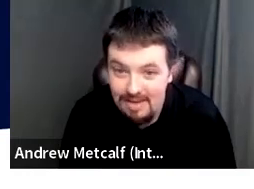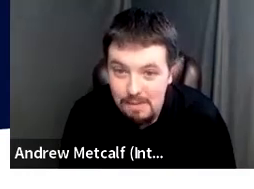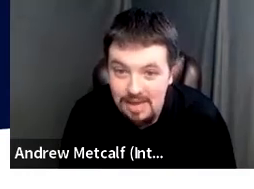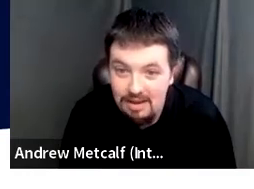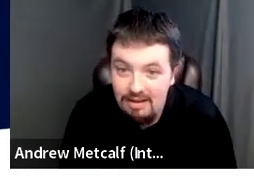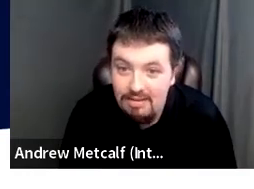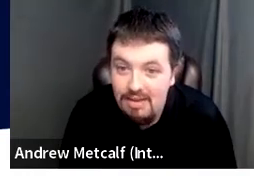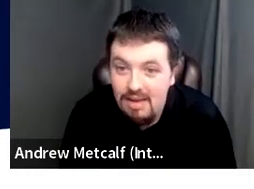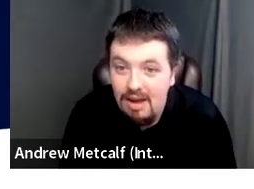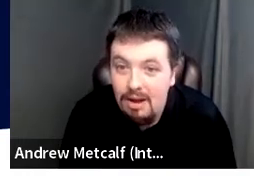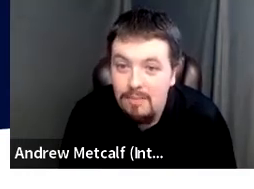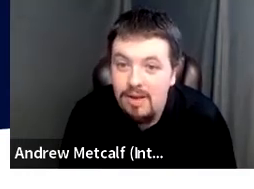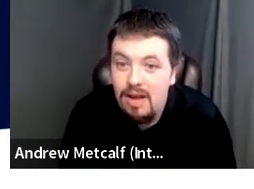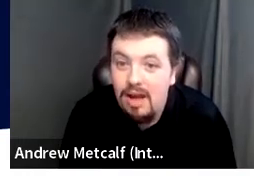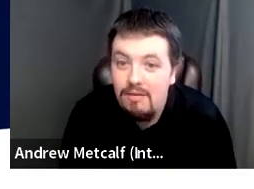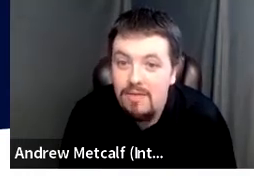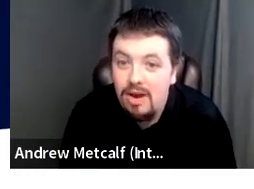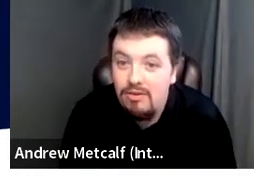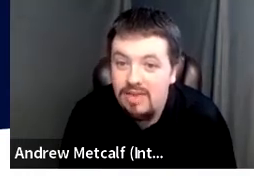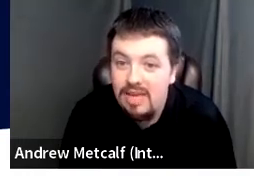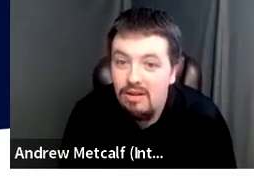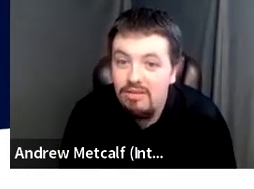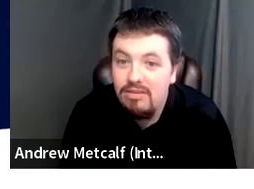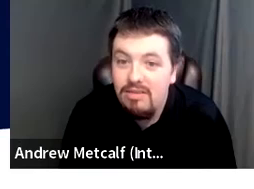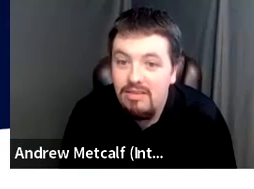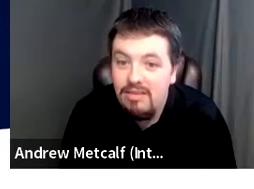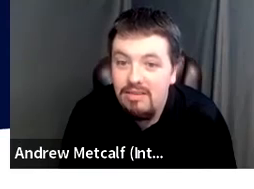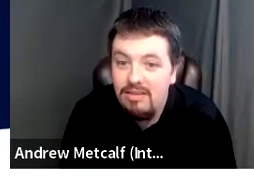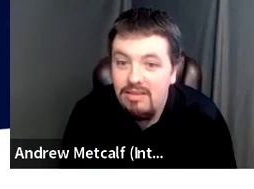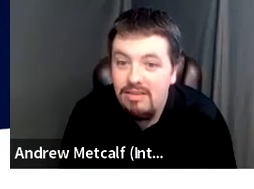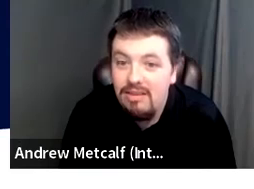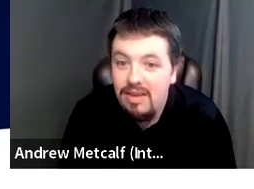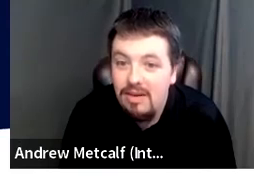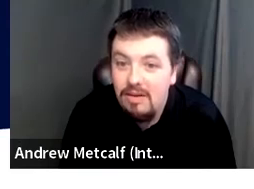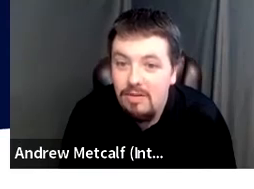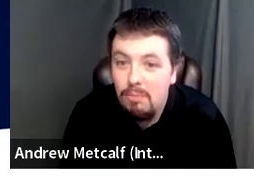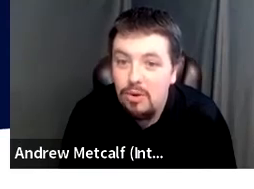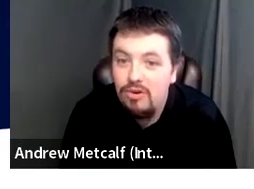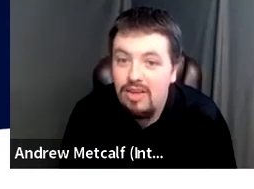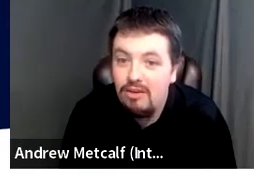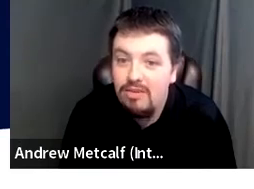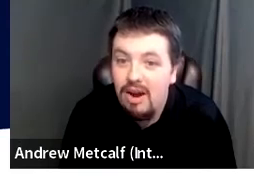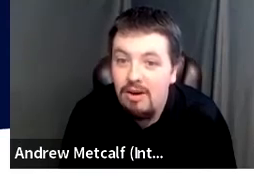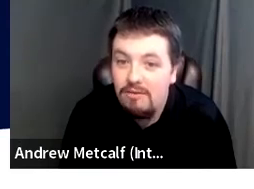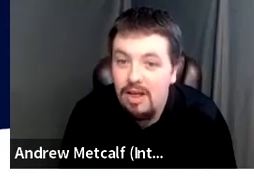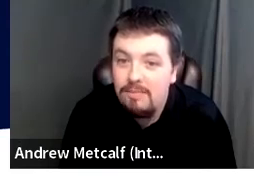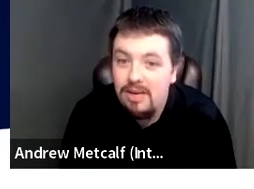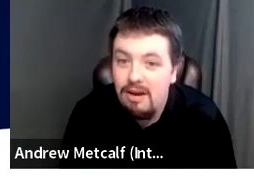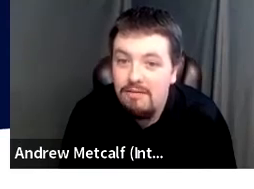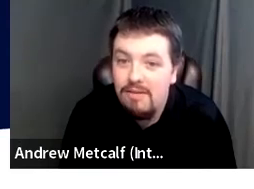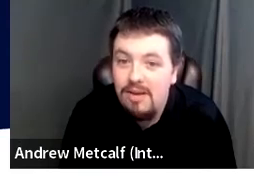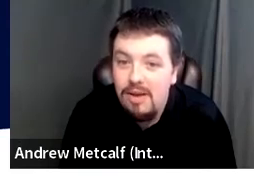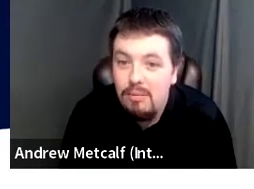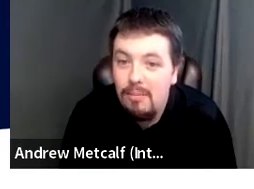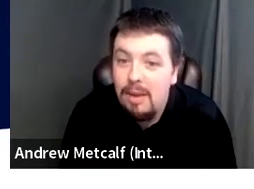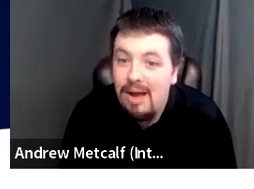babies, because of their skills, their motor skills are developed